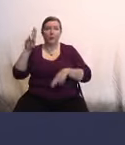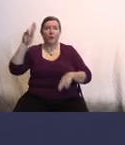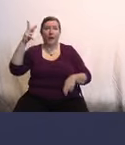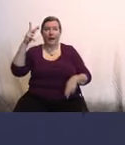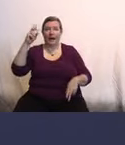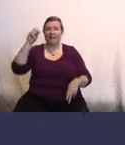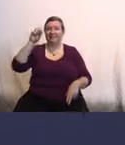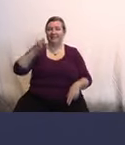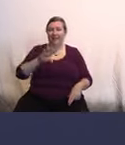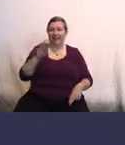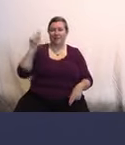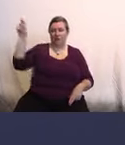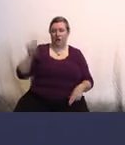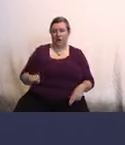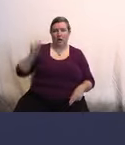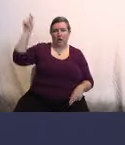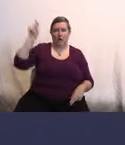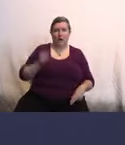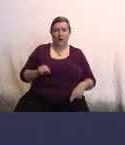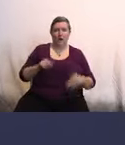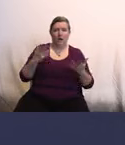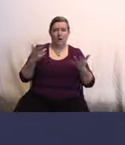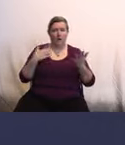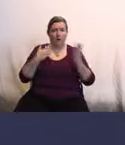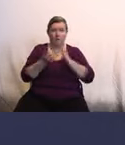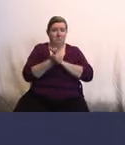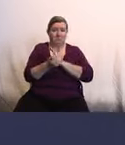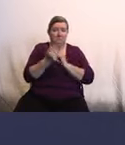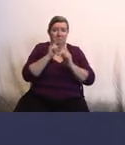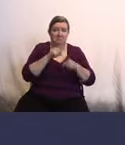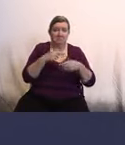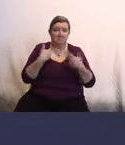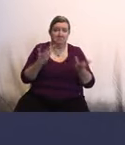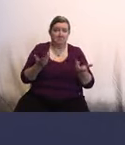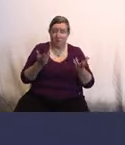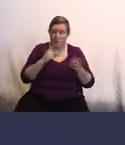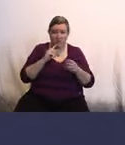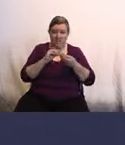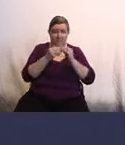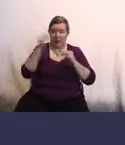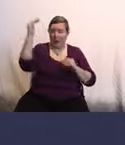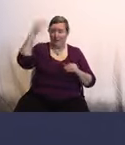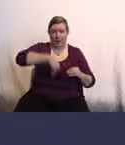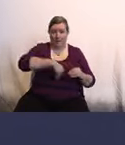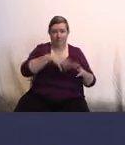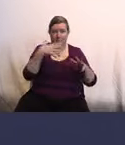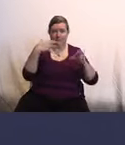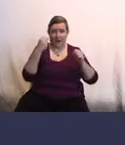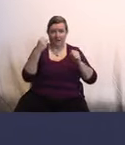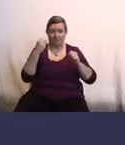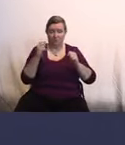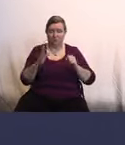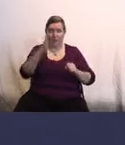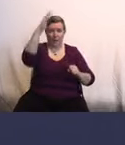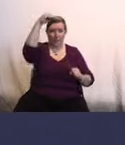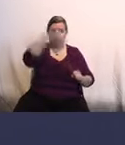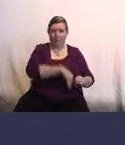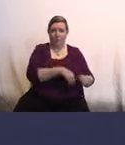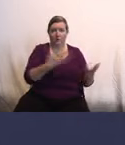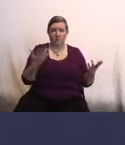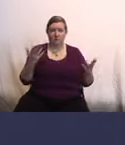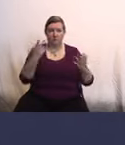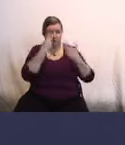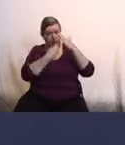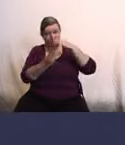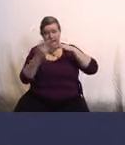the least qualified to answer this, but the rate is precipitous in the right direction. I'm not sure any of us could predict whether or not we'd